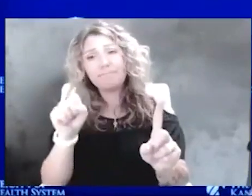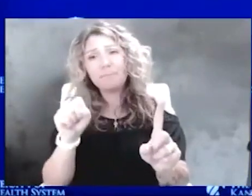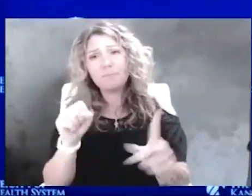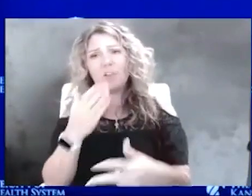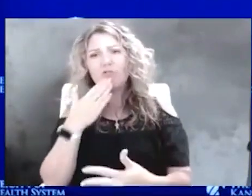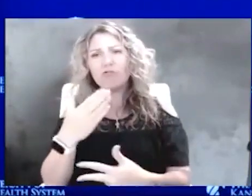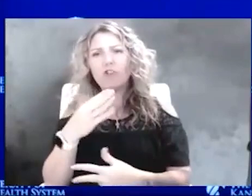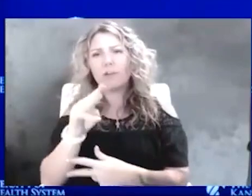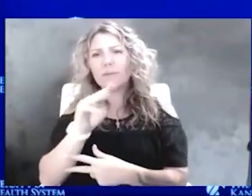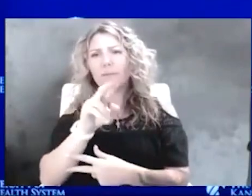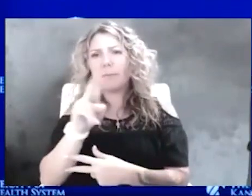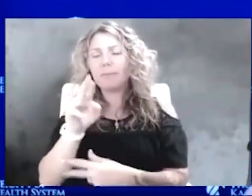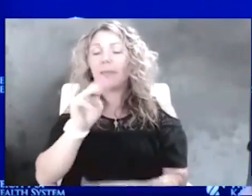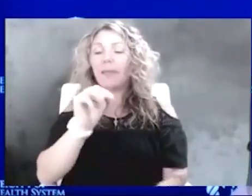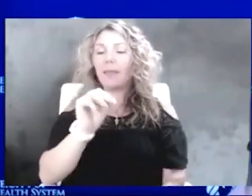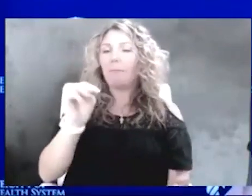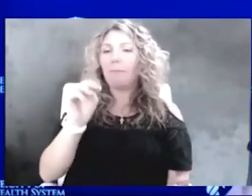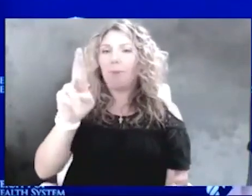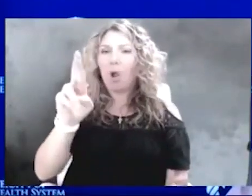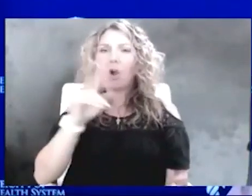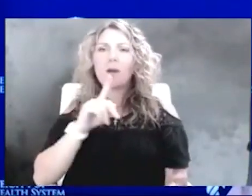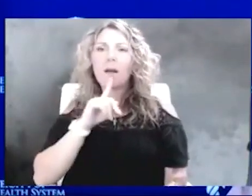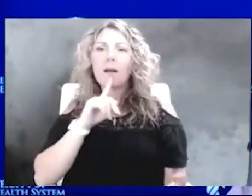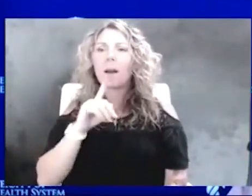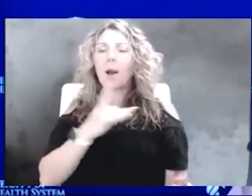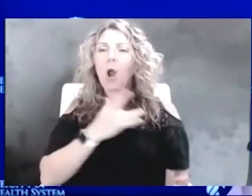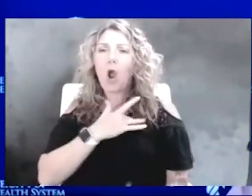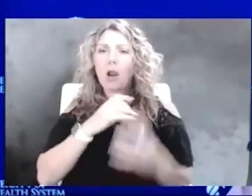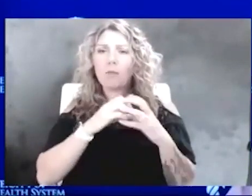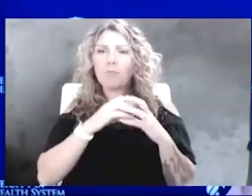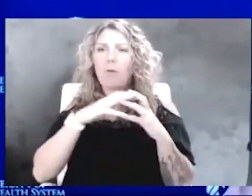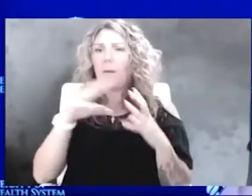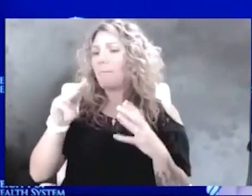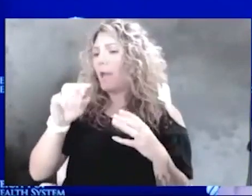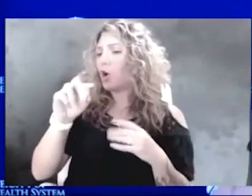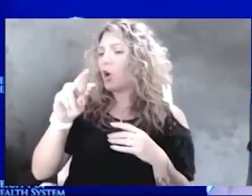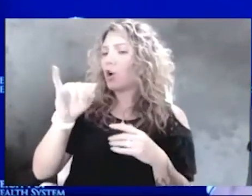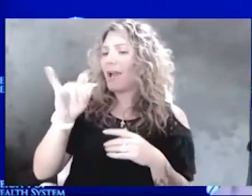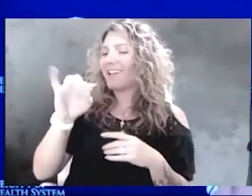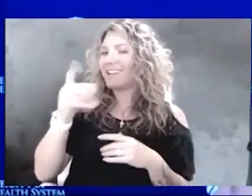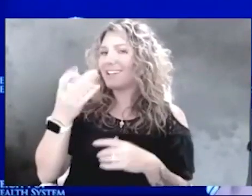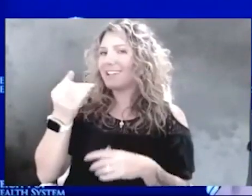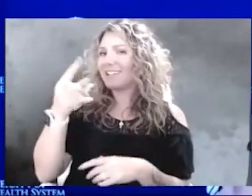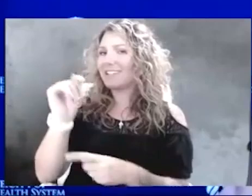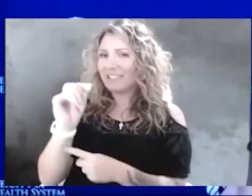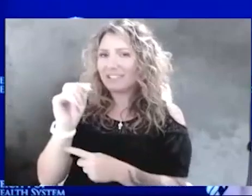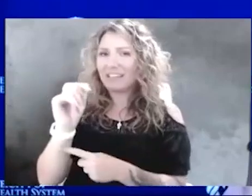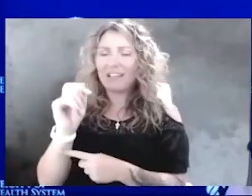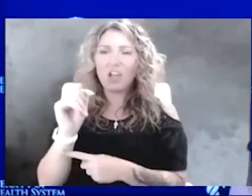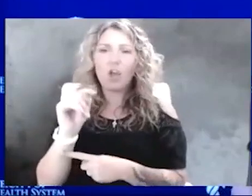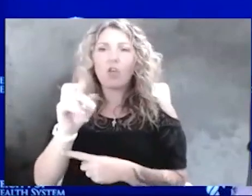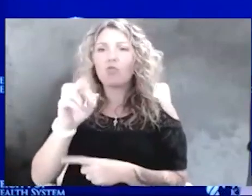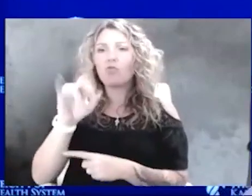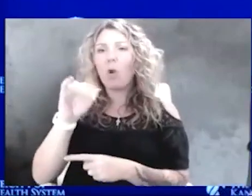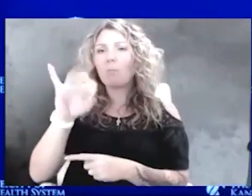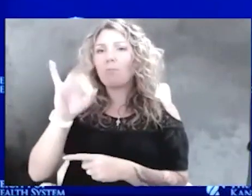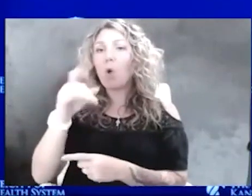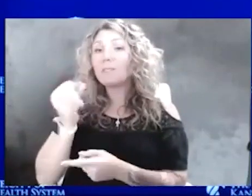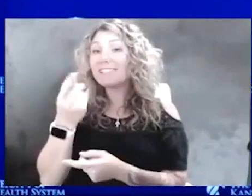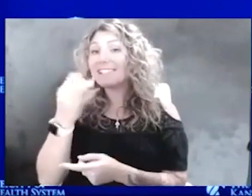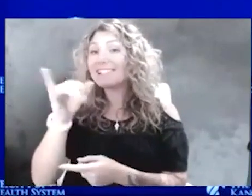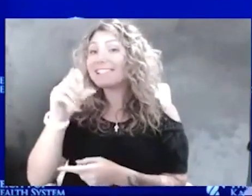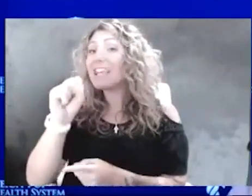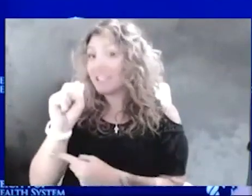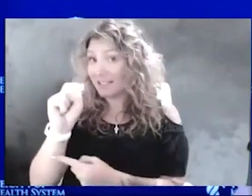looking at myocarditis, the vaccine-induced thrombocytopenic thrombosis, again, which is more